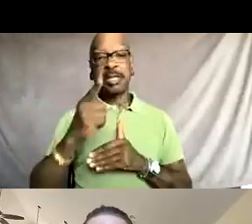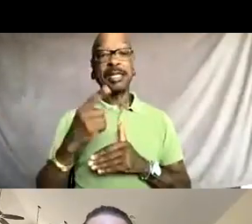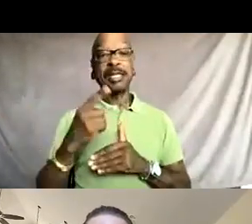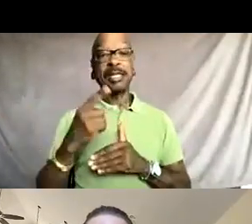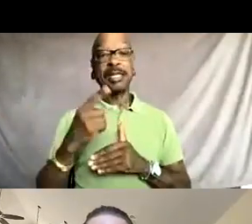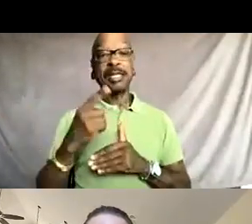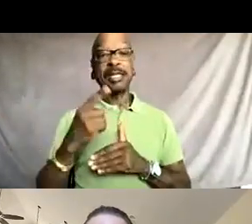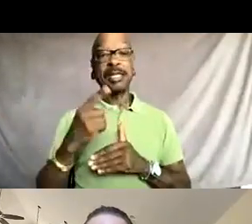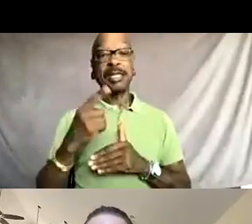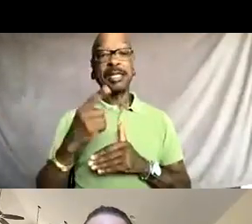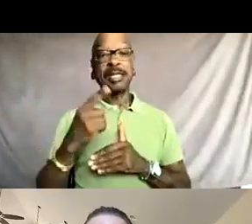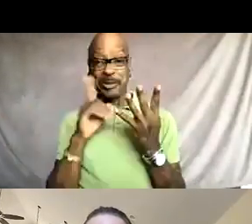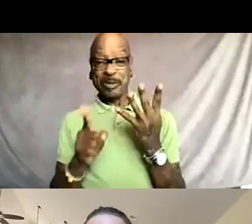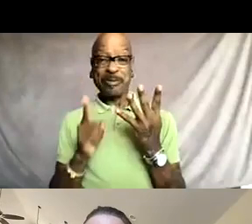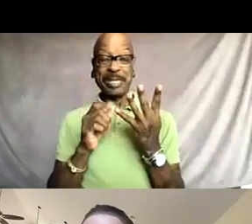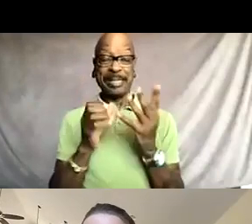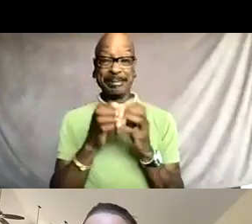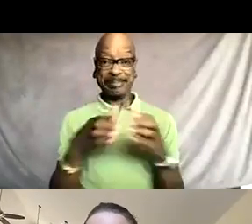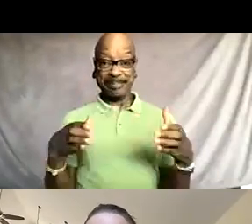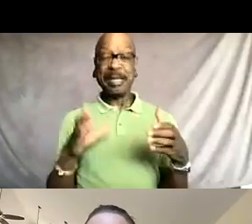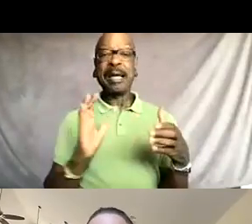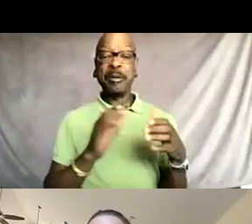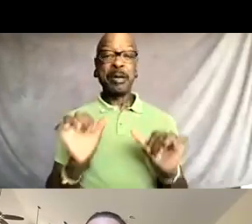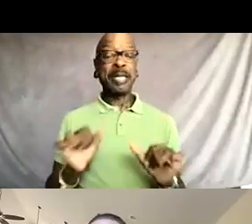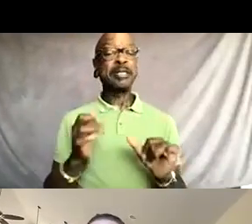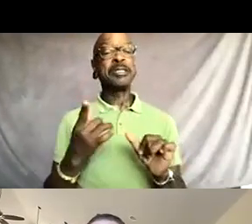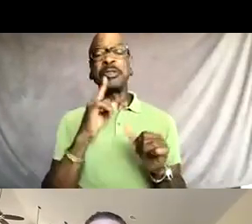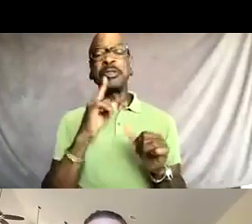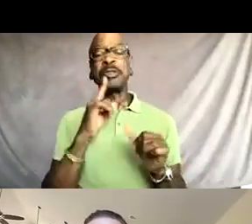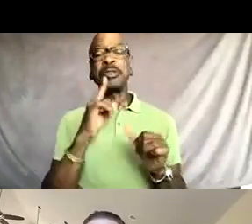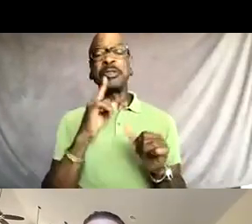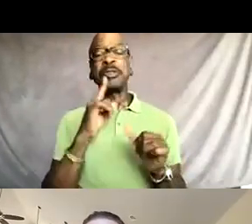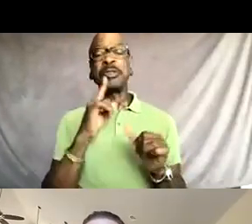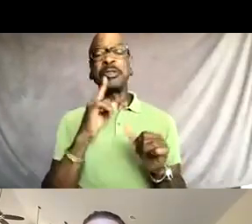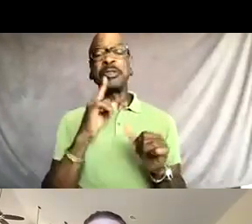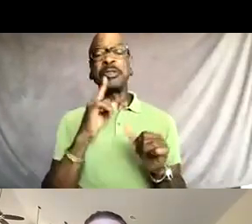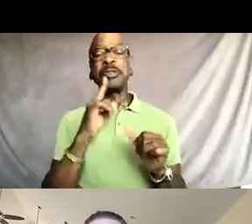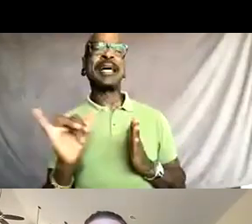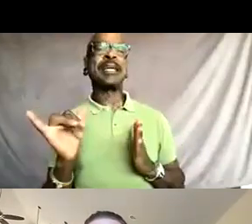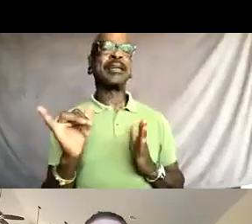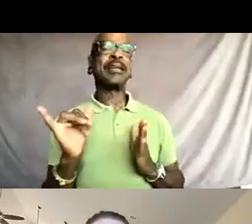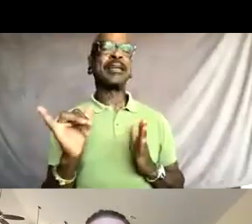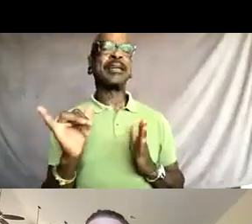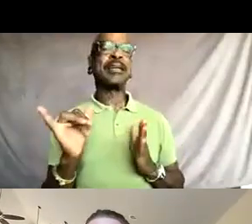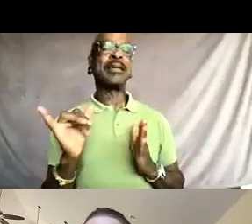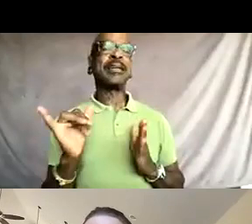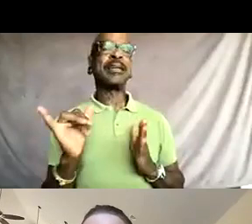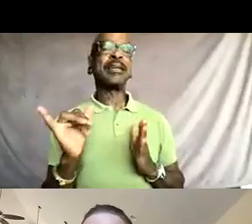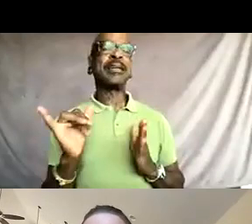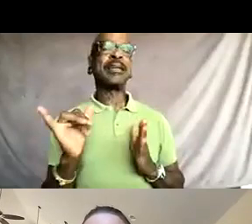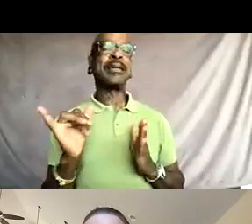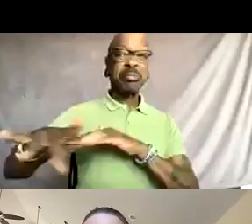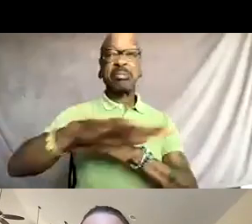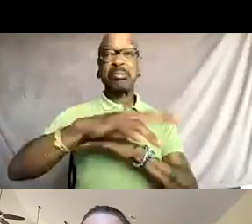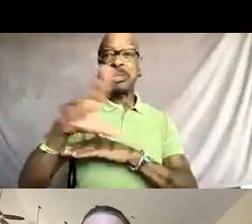our capacity to support what feels like an emerging movement around the US to just change our relationship